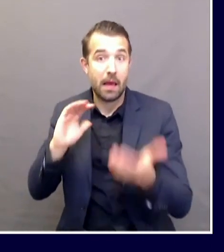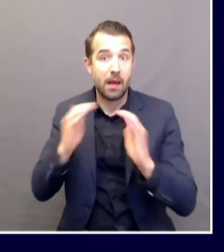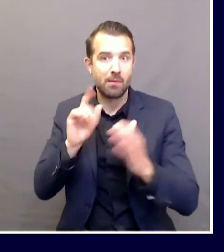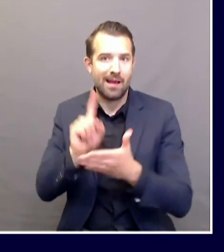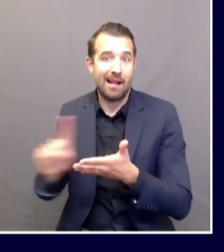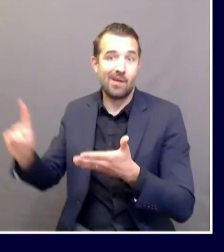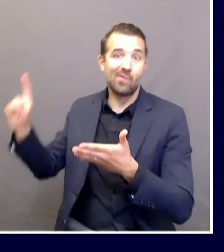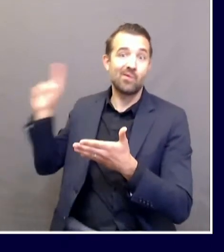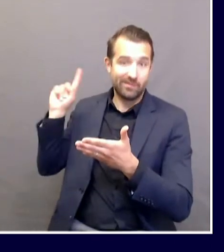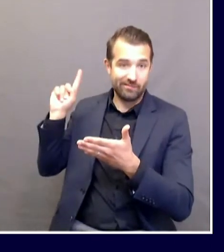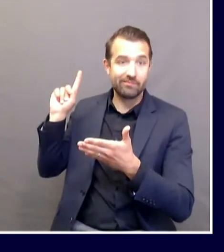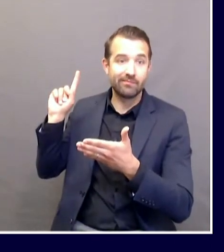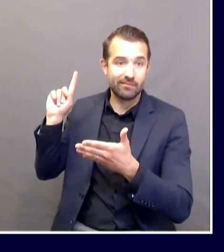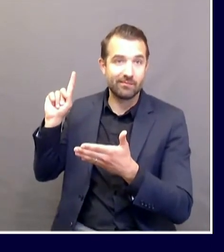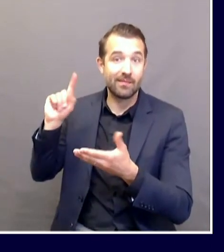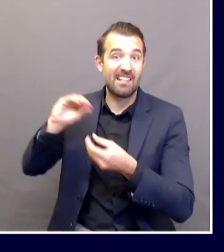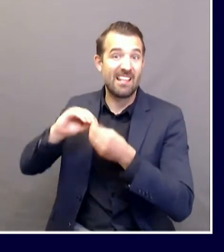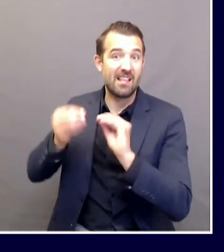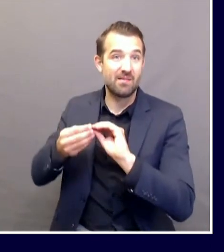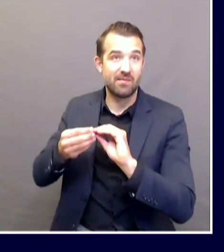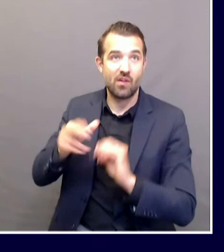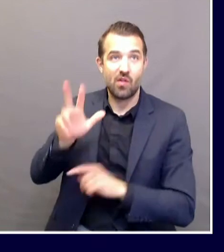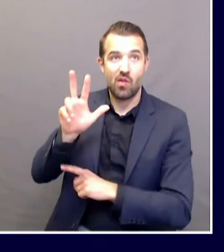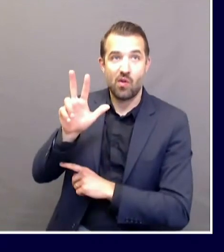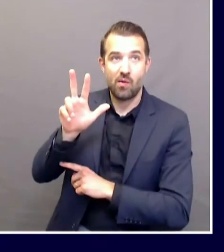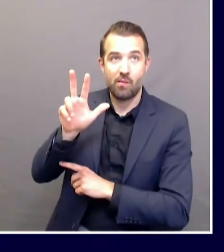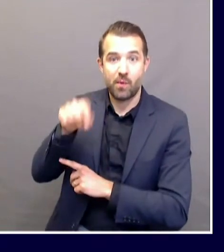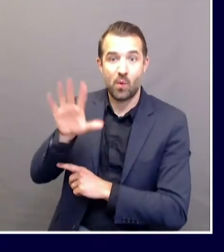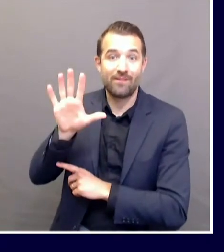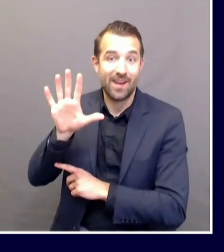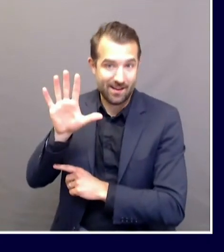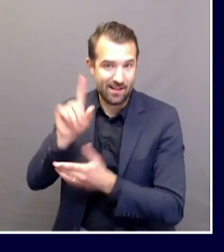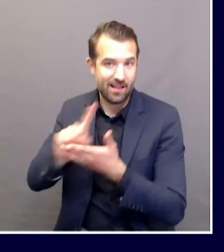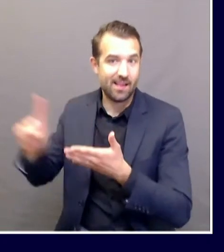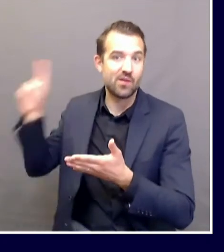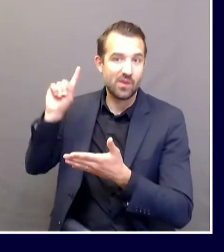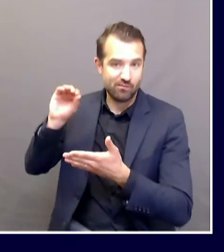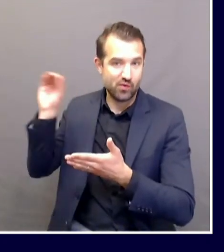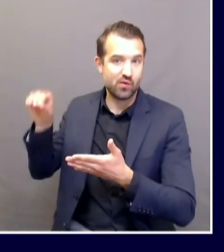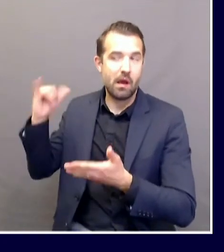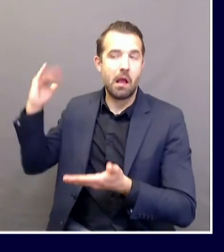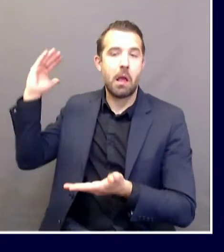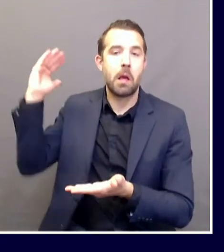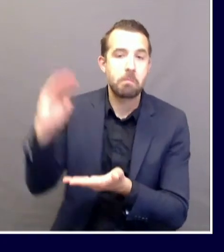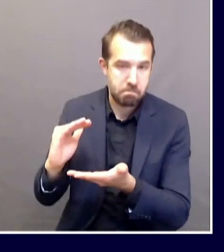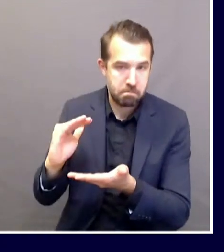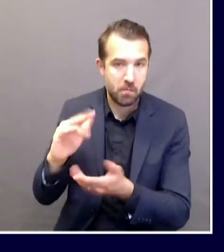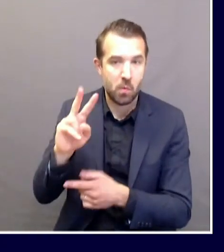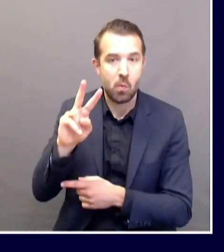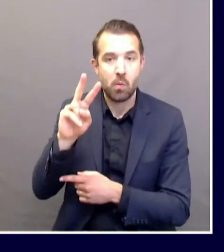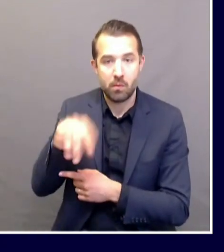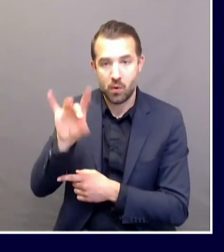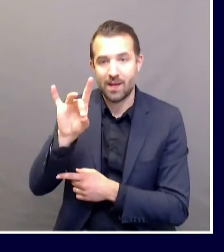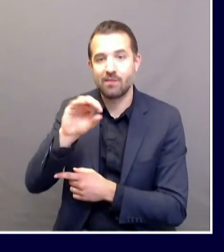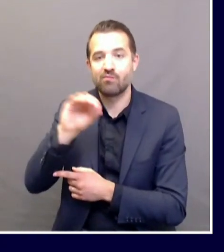number stood at 3.5%. During that time period, our testing volume